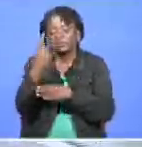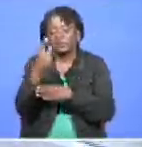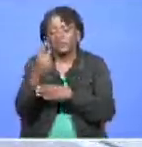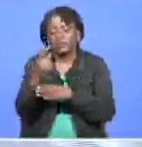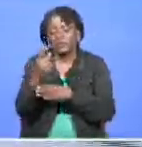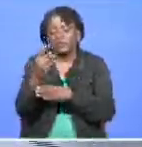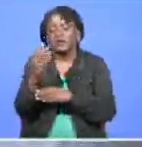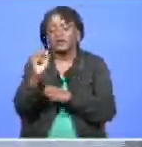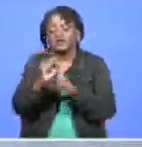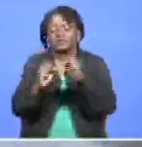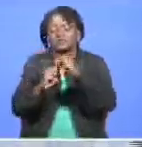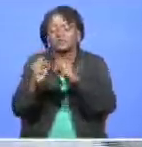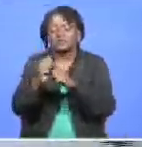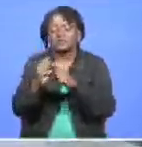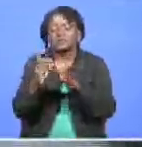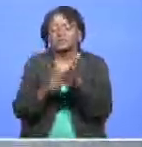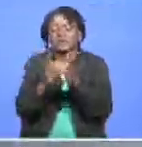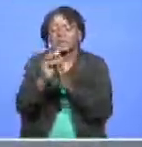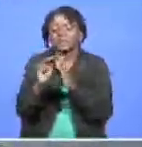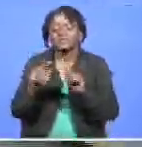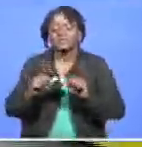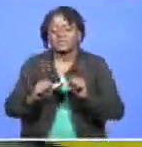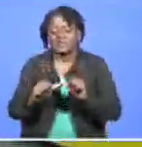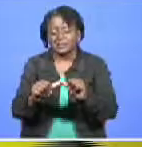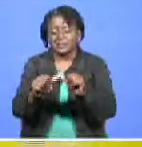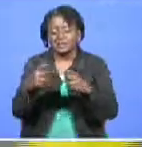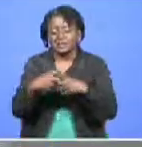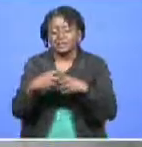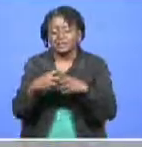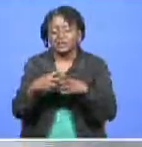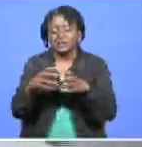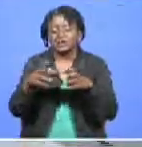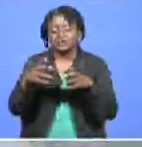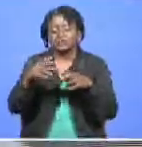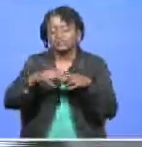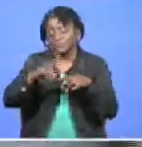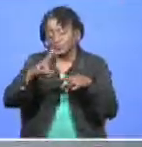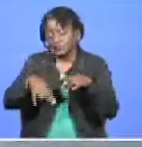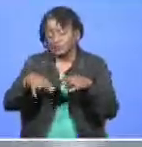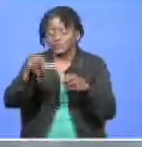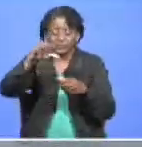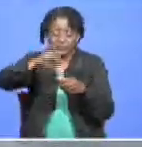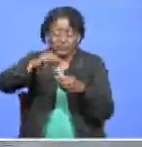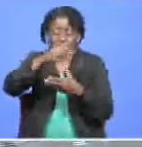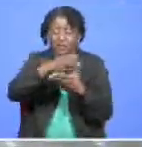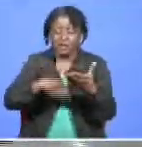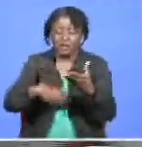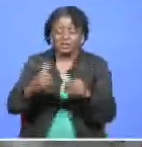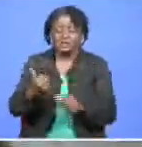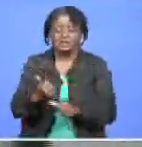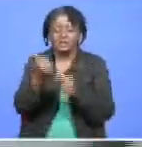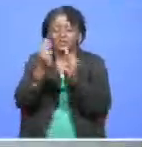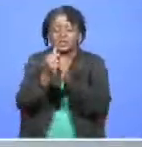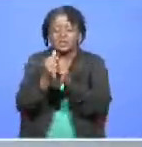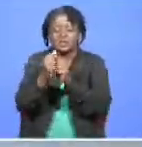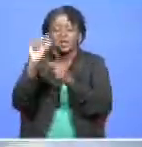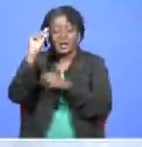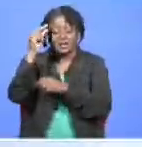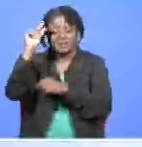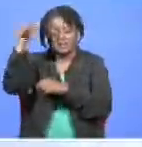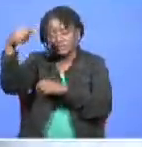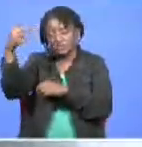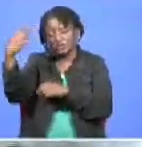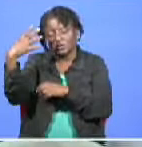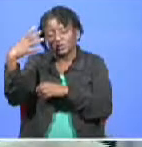to stabilize electricity, reduce the cost of fuel, and assist with the government's solar energy agenda. Plain and